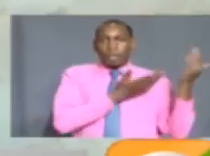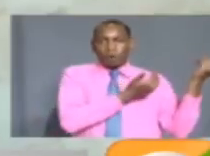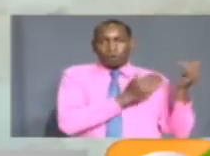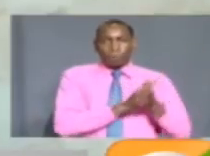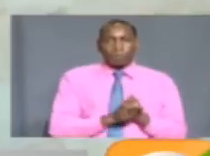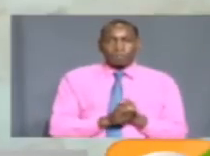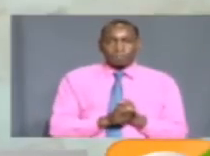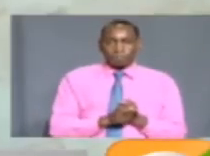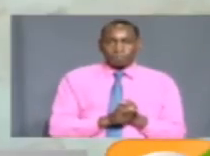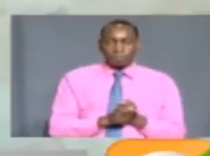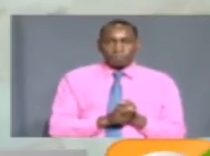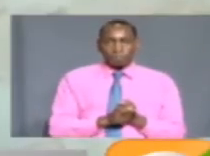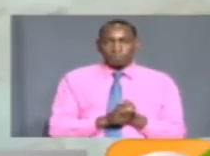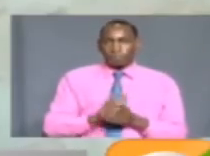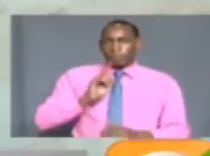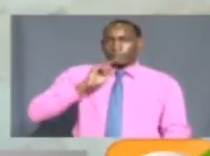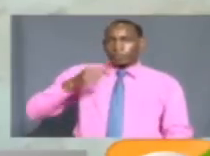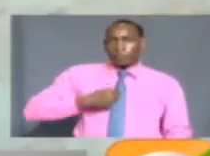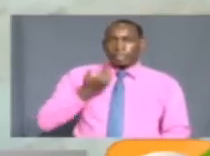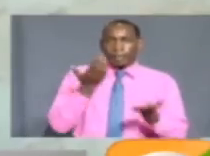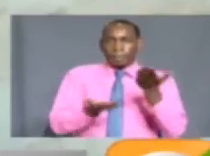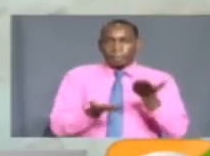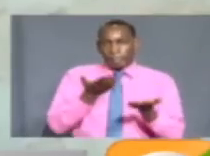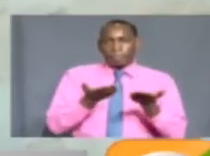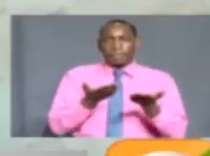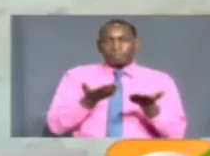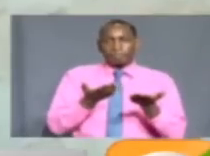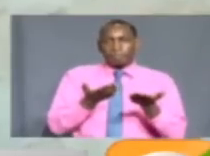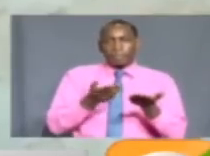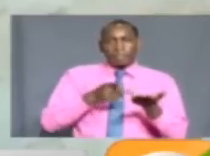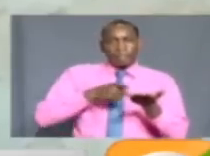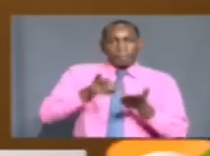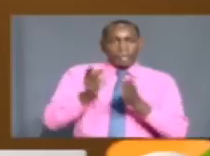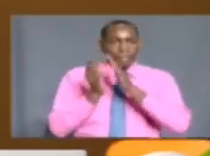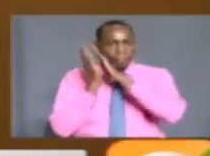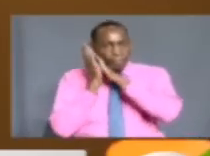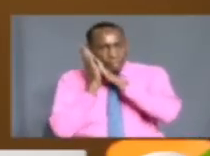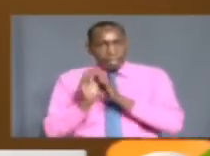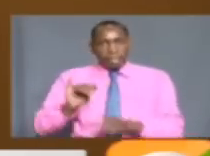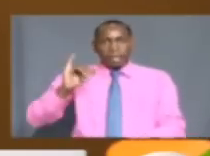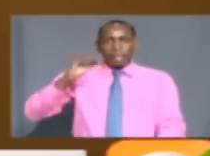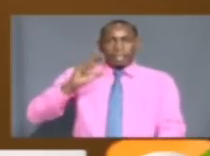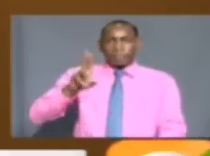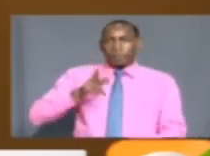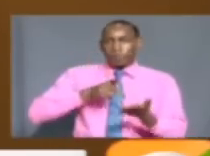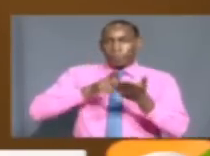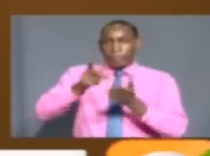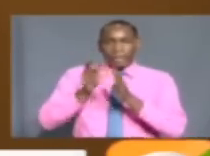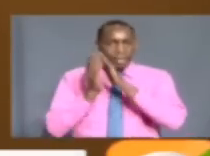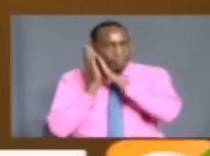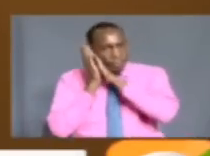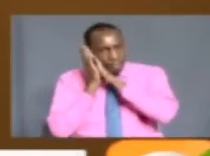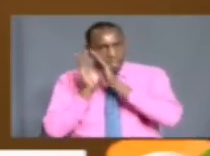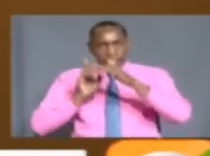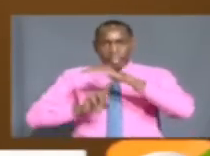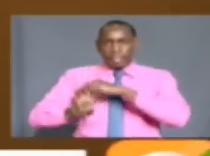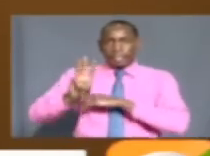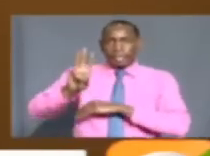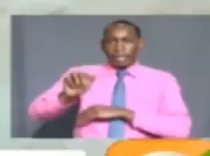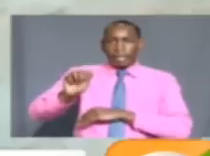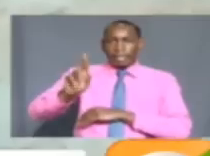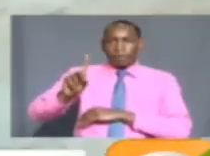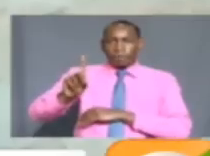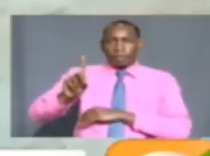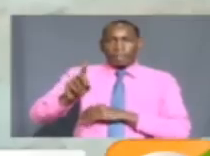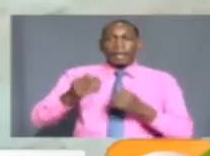nayo akatuambia labda isimamie kitanda, so kwa hisi yule isimamie tu kitanda juu kwa code anasimamia